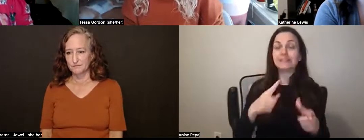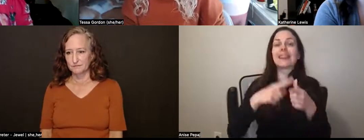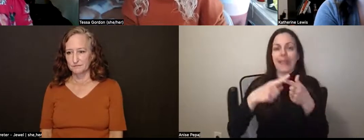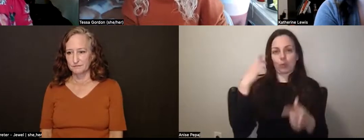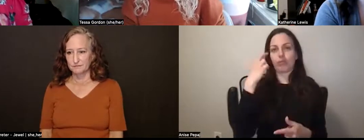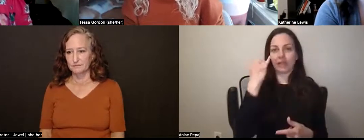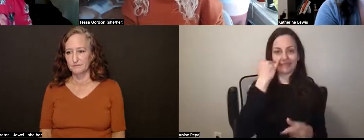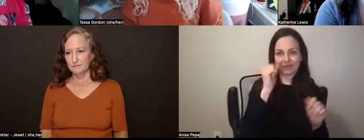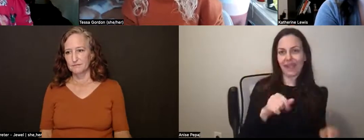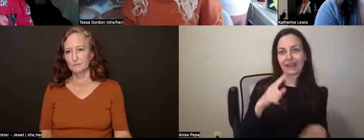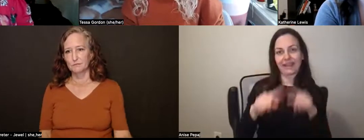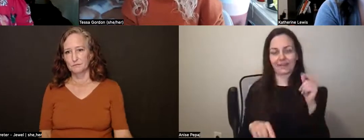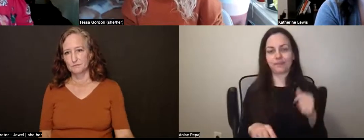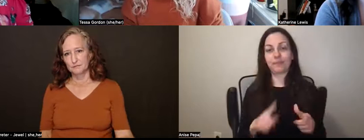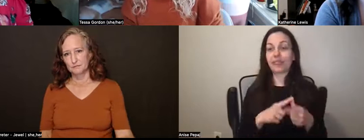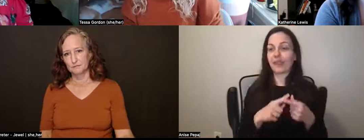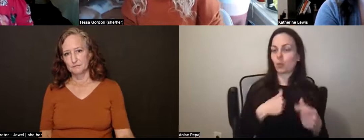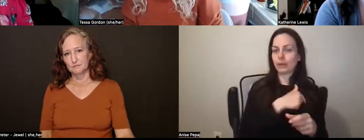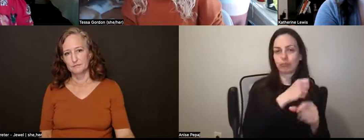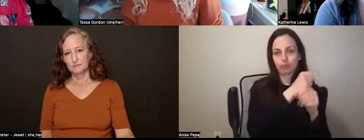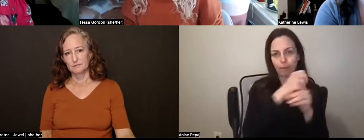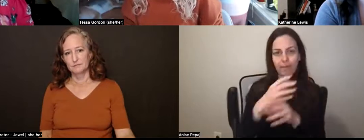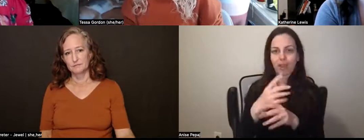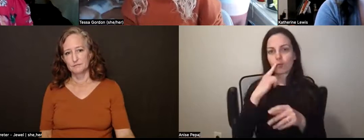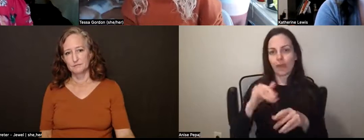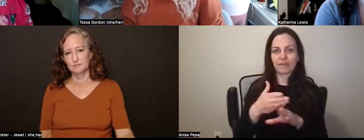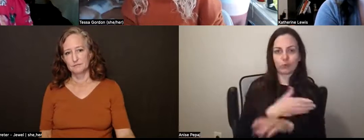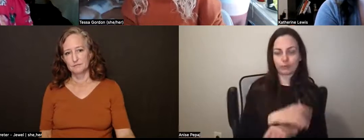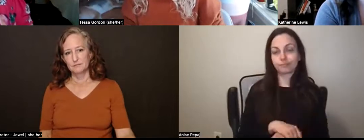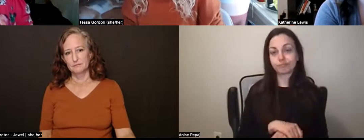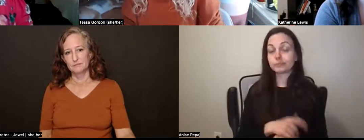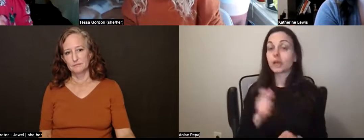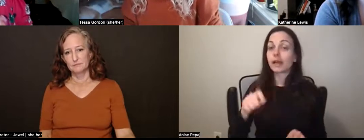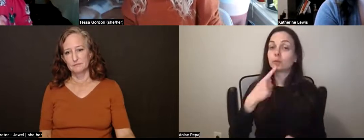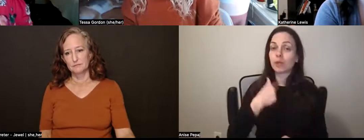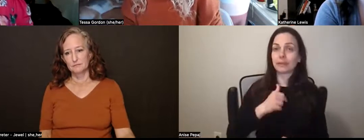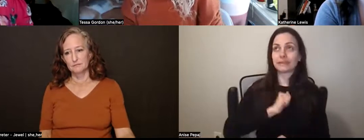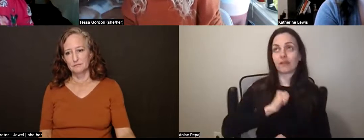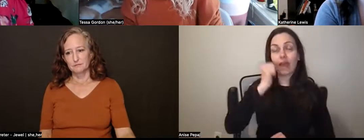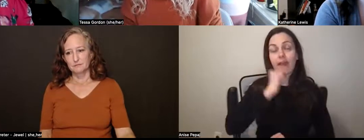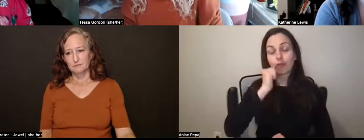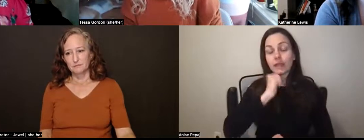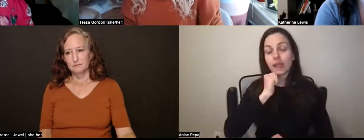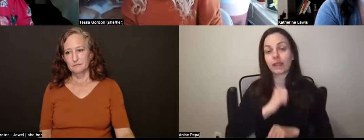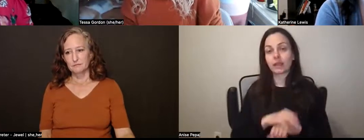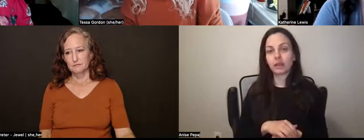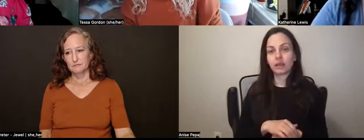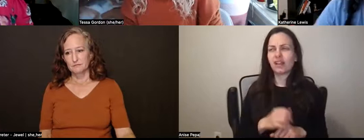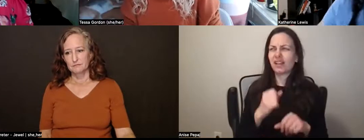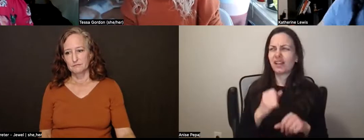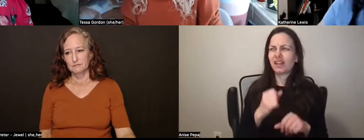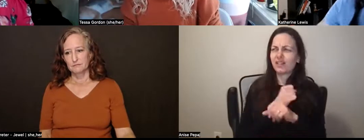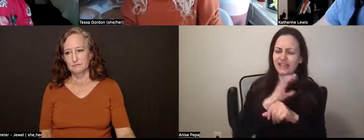right? And we prepare for that the best that we can. So I have to tell myself that every day to kind of just fight that